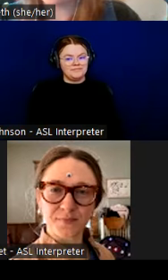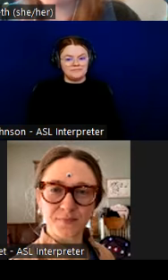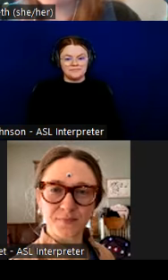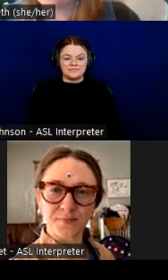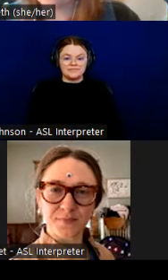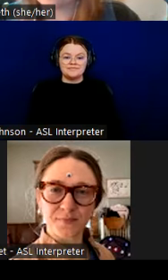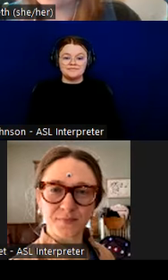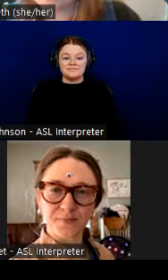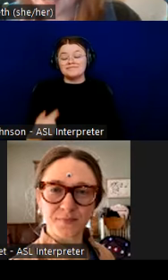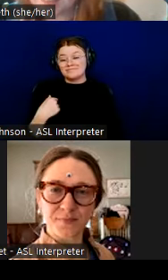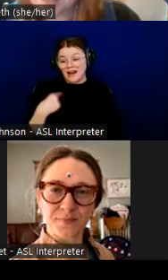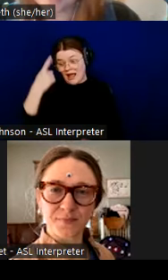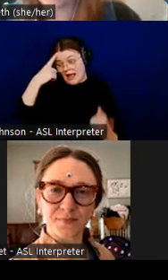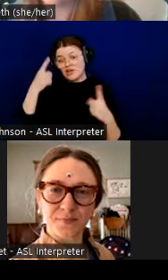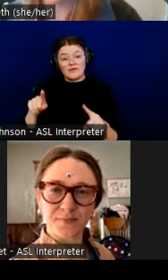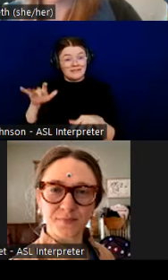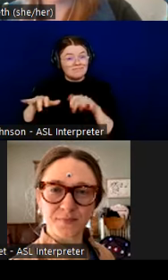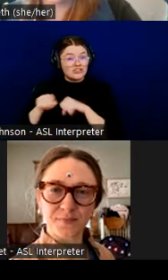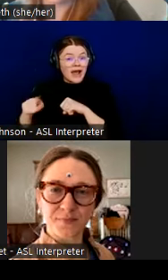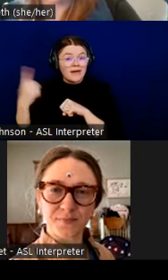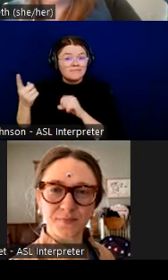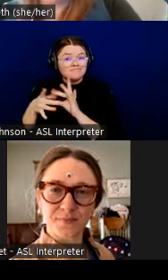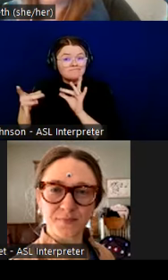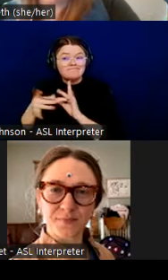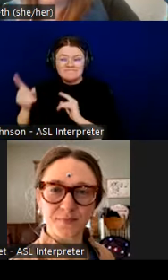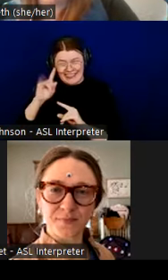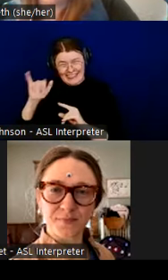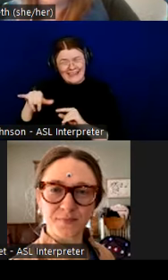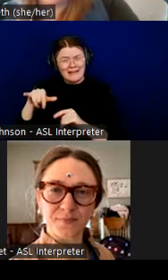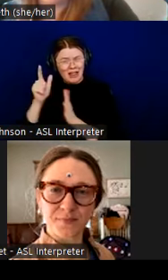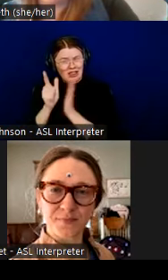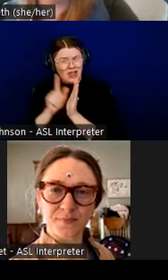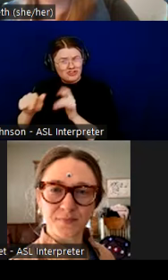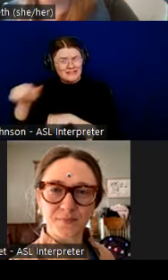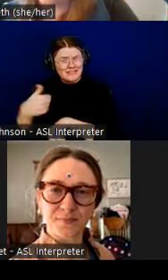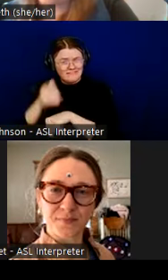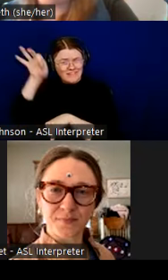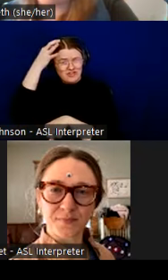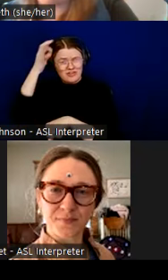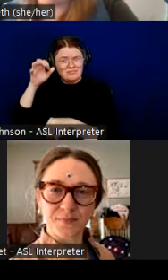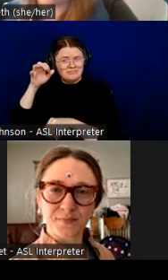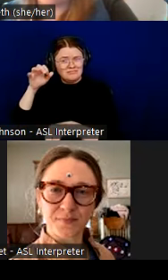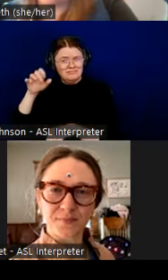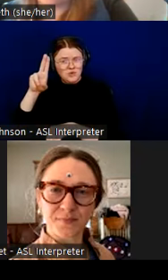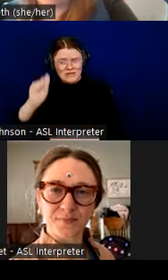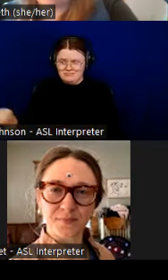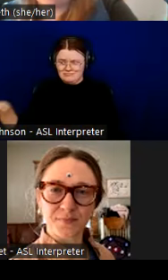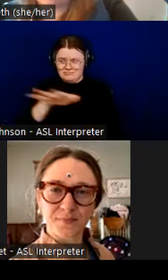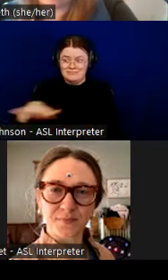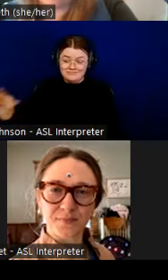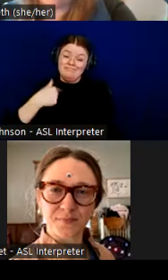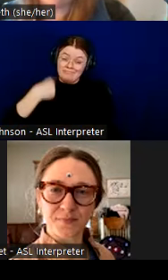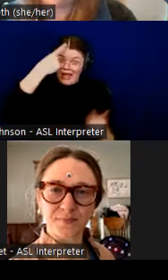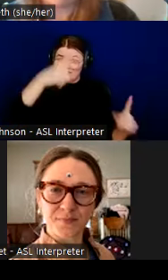nationwide law too. Person in the chat, thank you. So let's talk a little bit about the